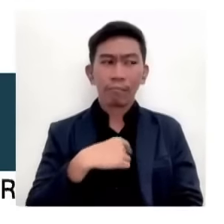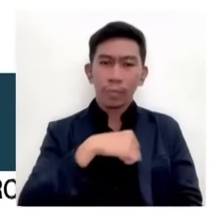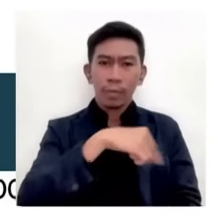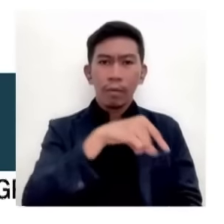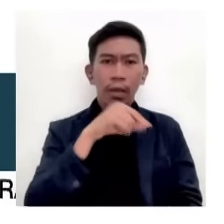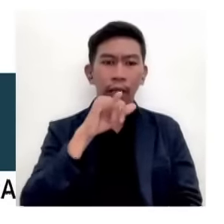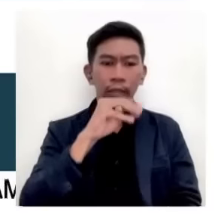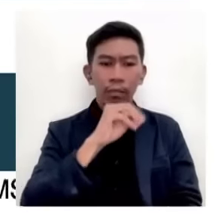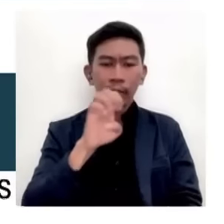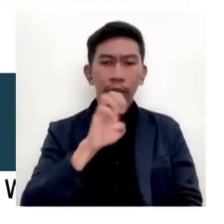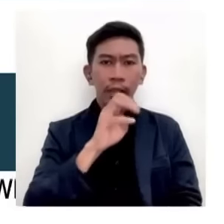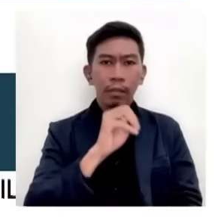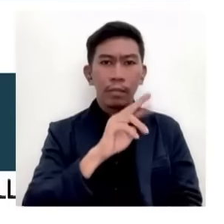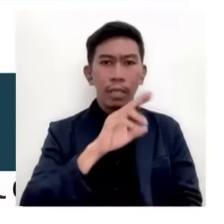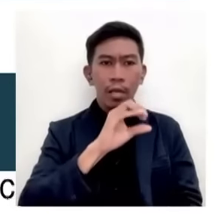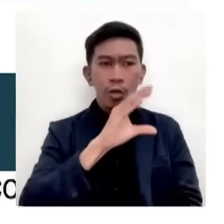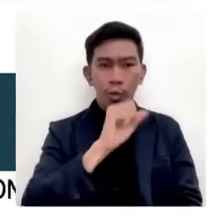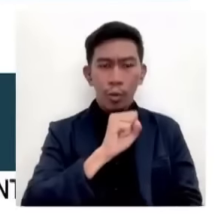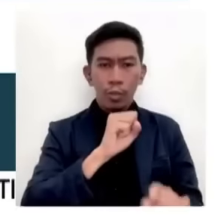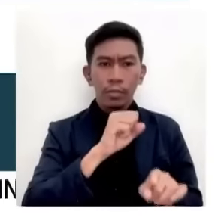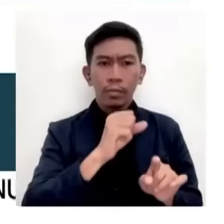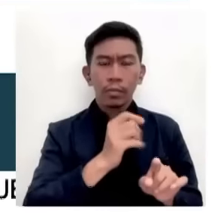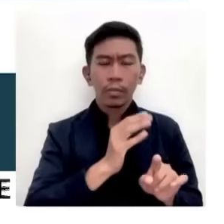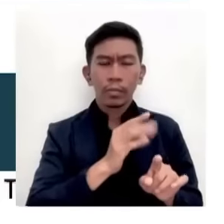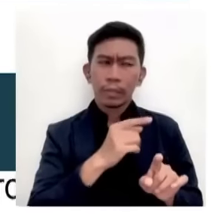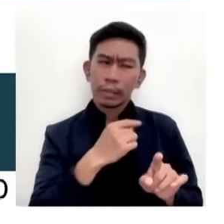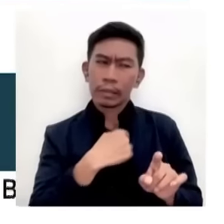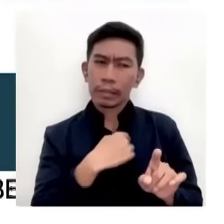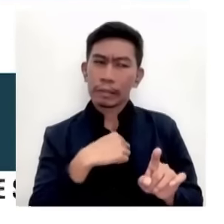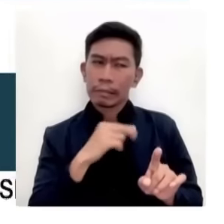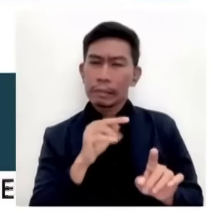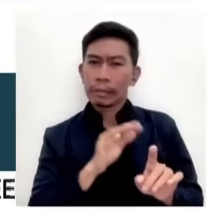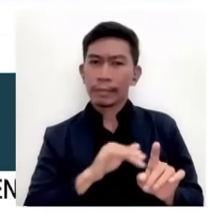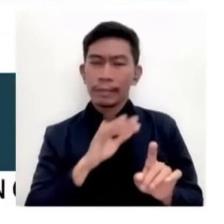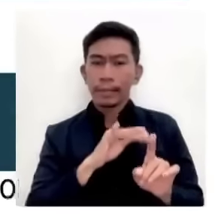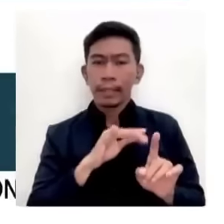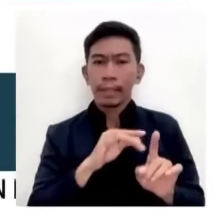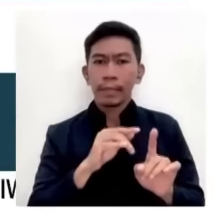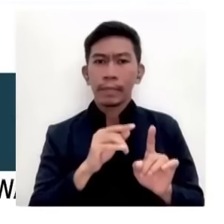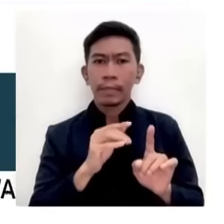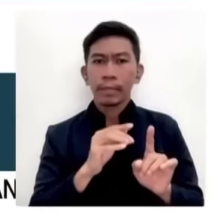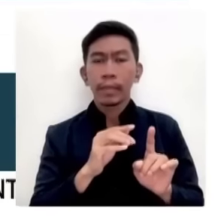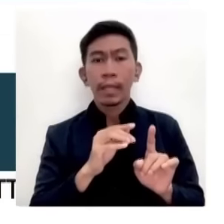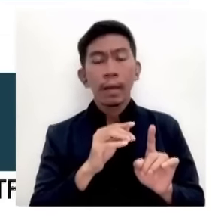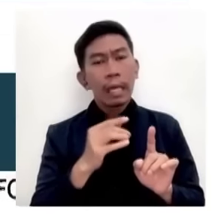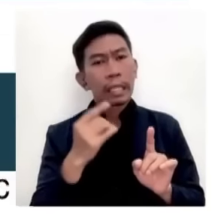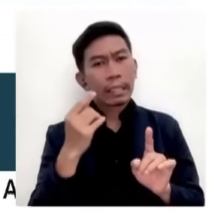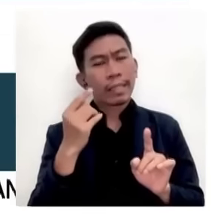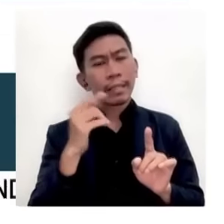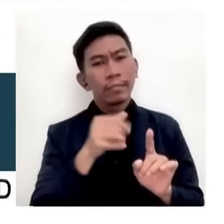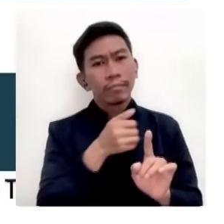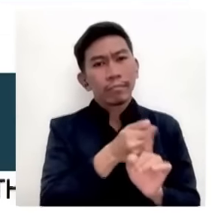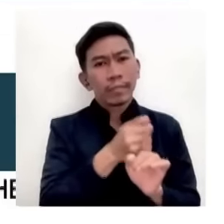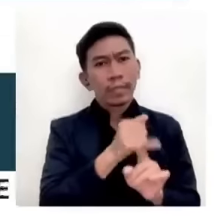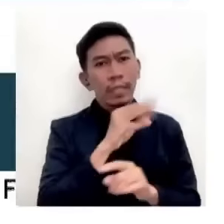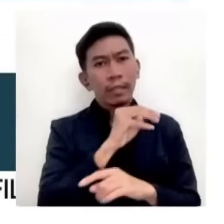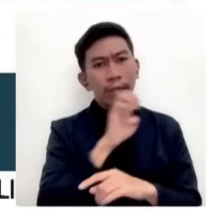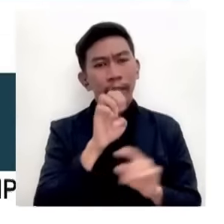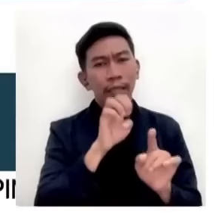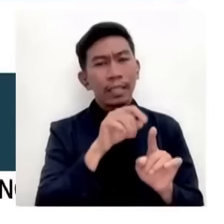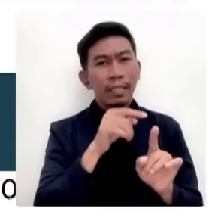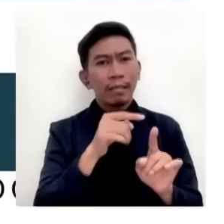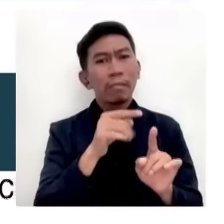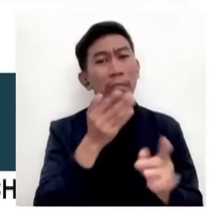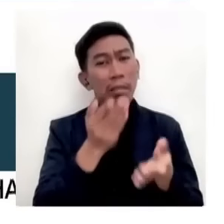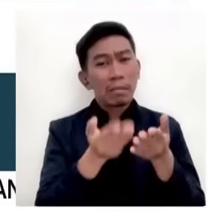way I it's not her statement, but see it is that she will only put a stop as long as